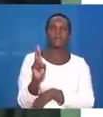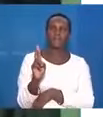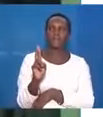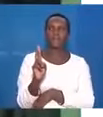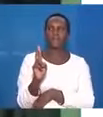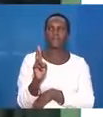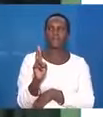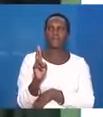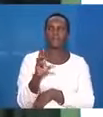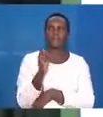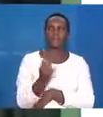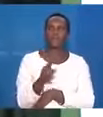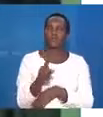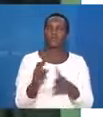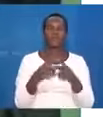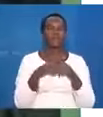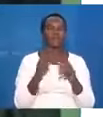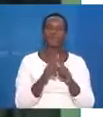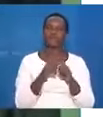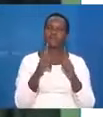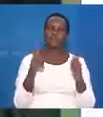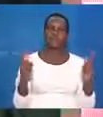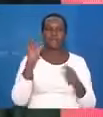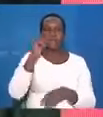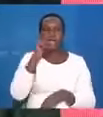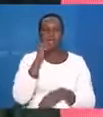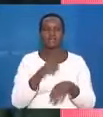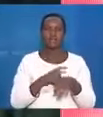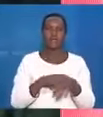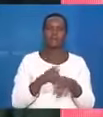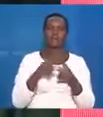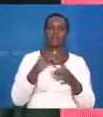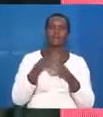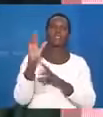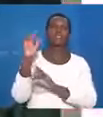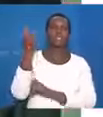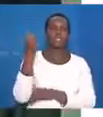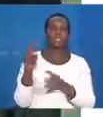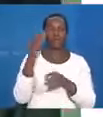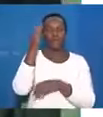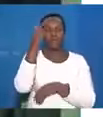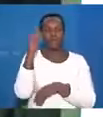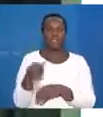It's a great time to be in Kenya and to participate in the making of history.